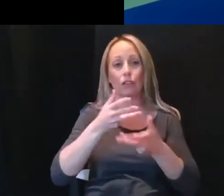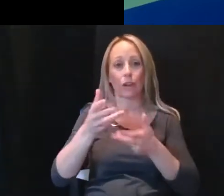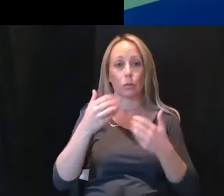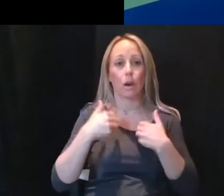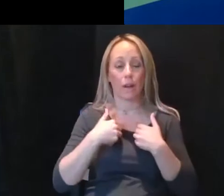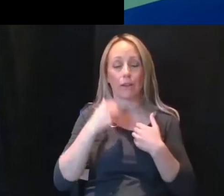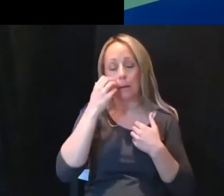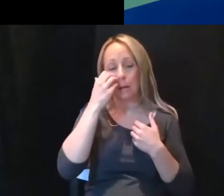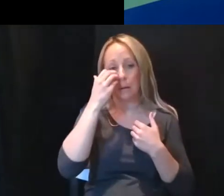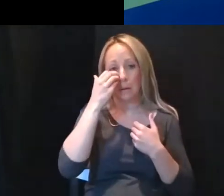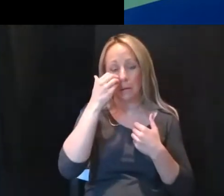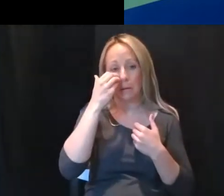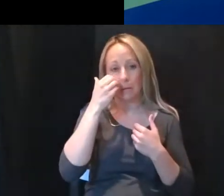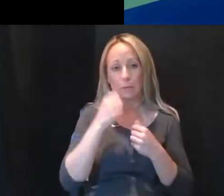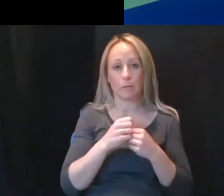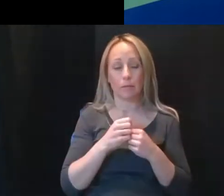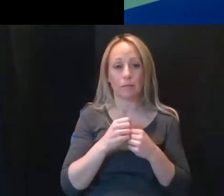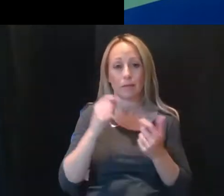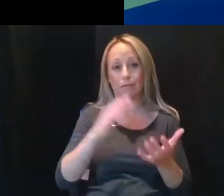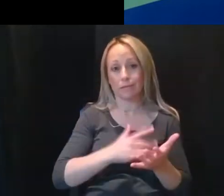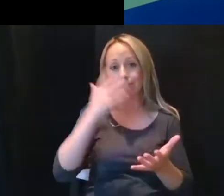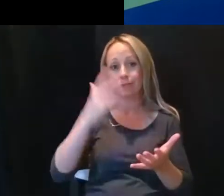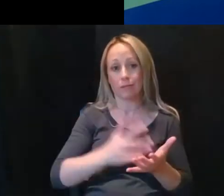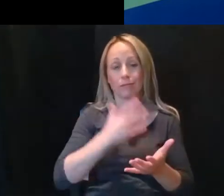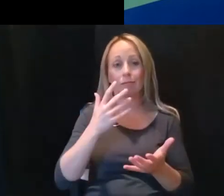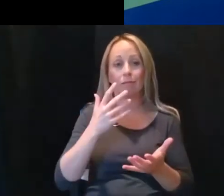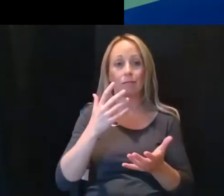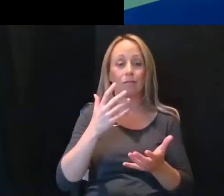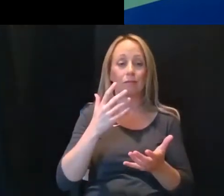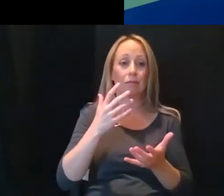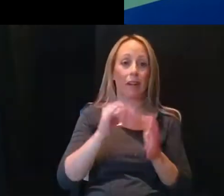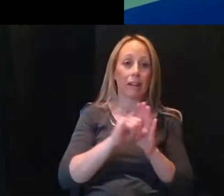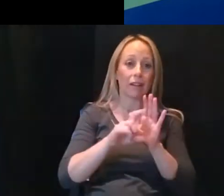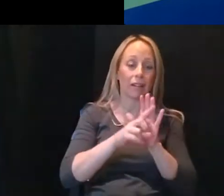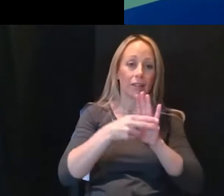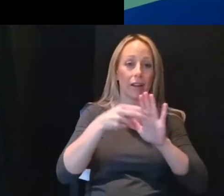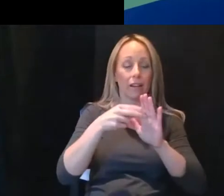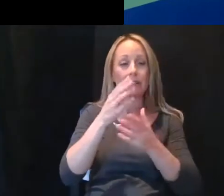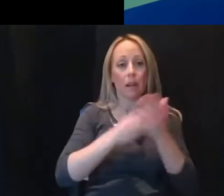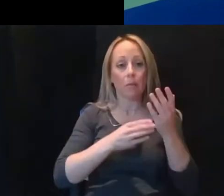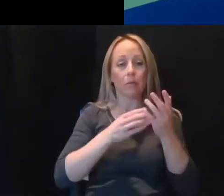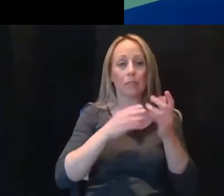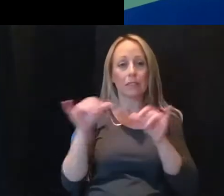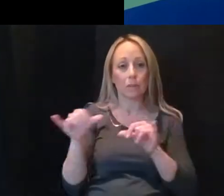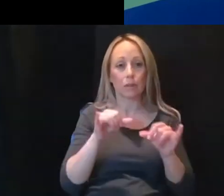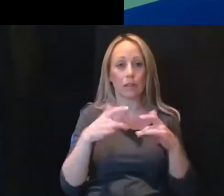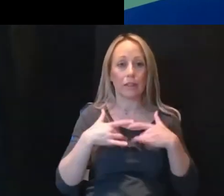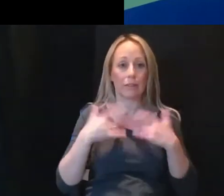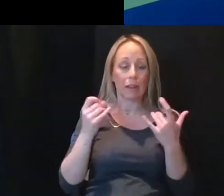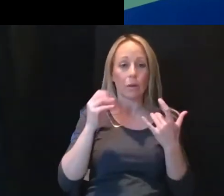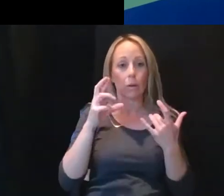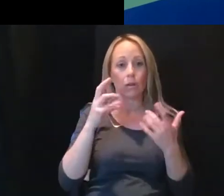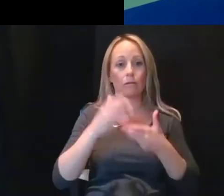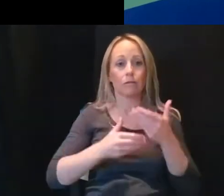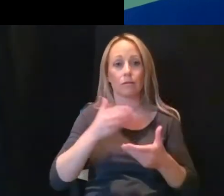community. From time to time, the interviews identify similar activities or events, indicating whether or not the public health